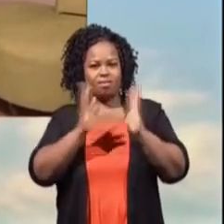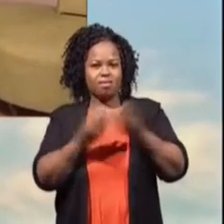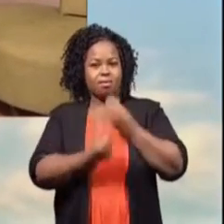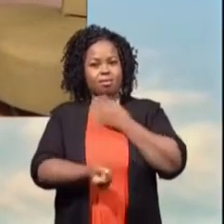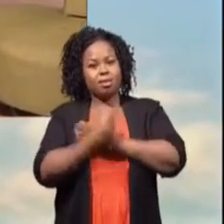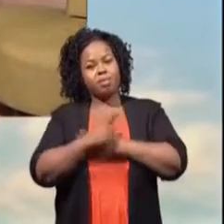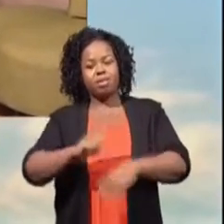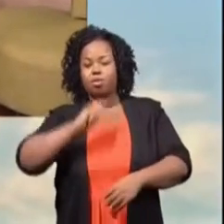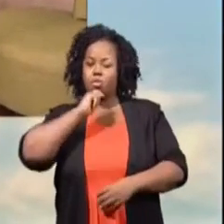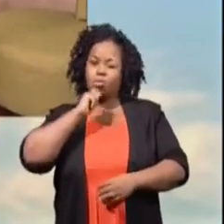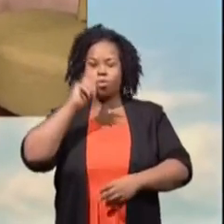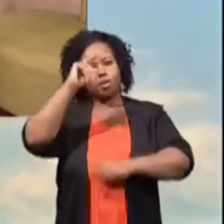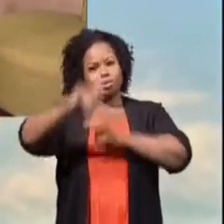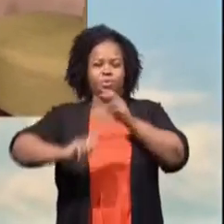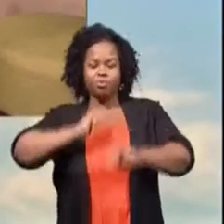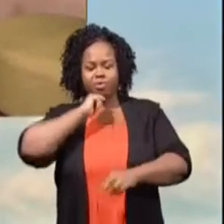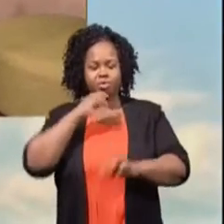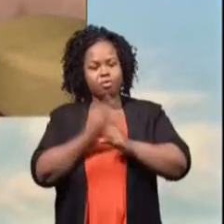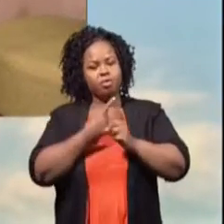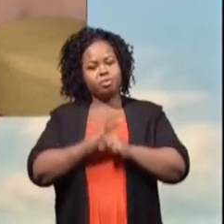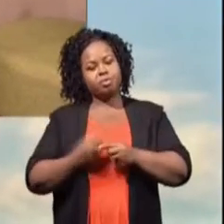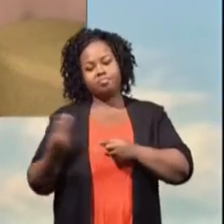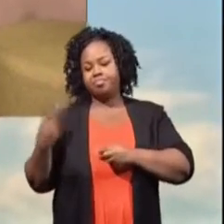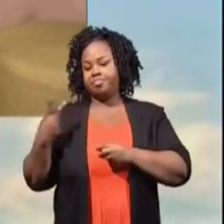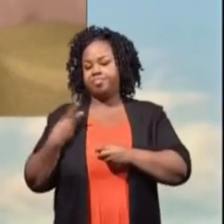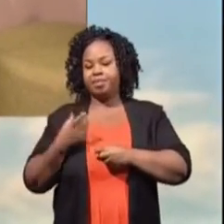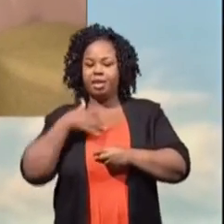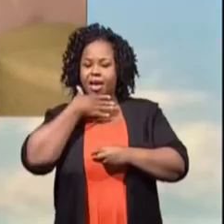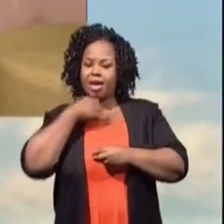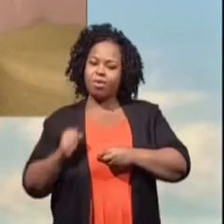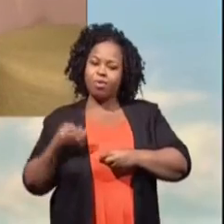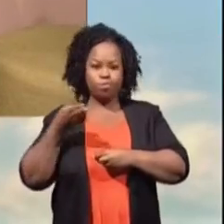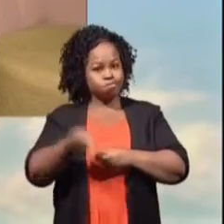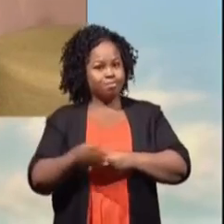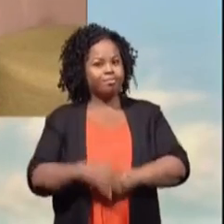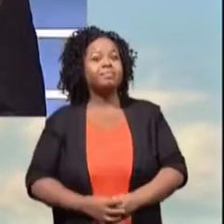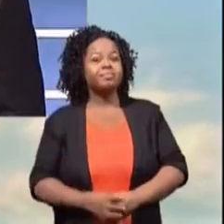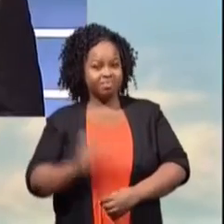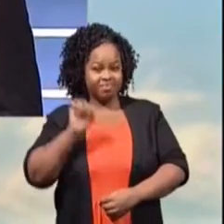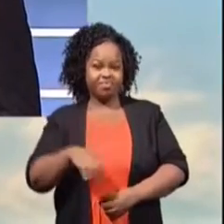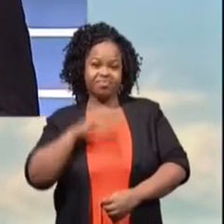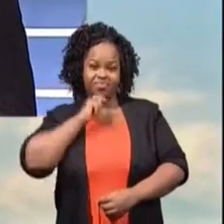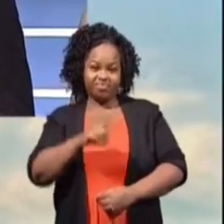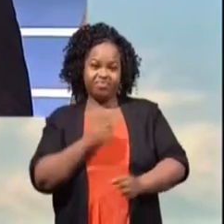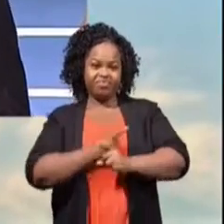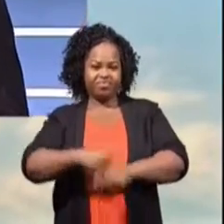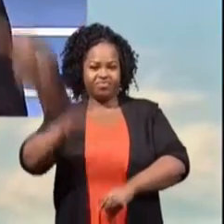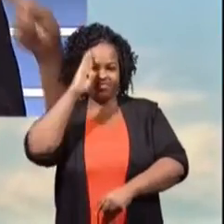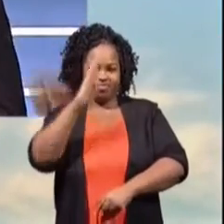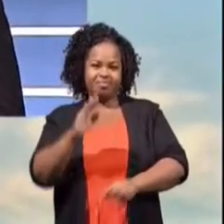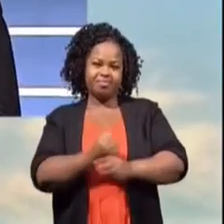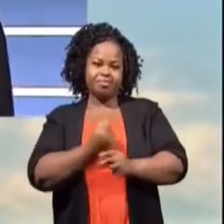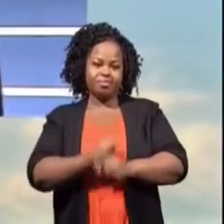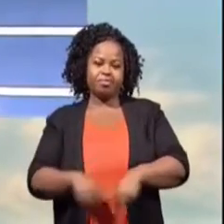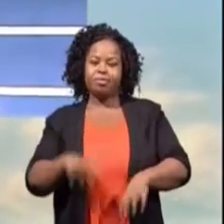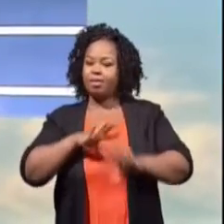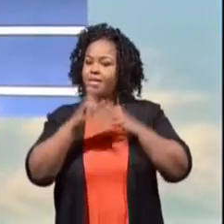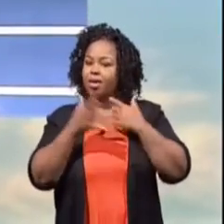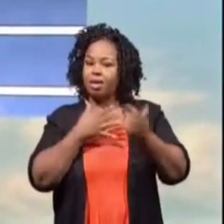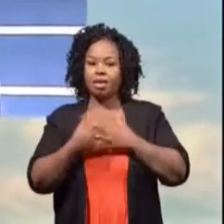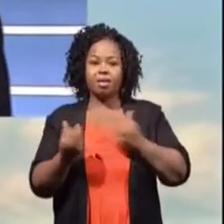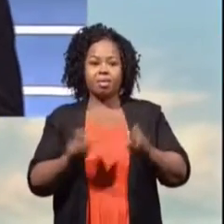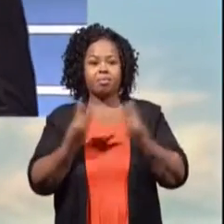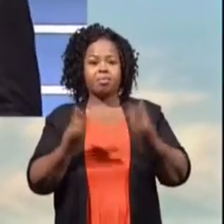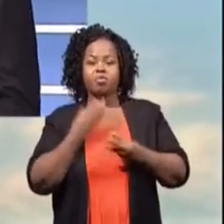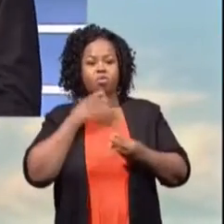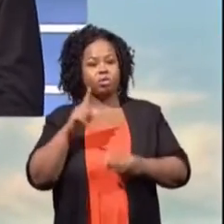thaba ge le digela mntara ke tsefile skhatse go thimela no put aron sinyathela mabala etsho into that's card to molwen bit nine ubanga ba khona abantu se next